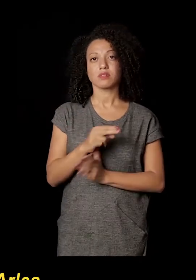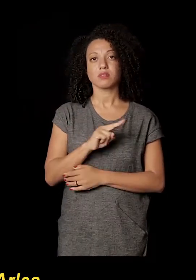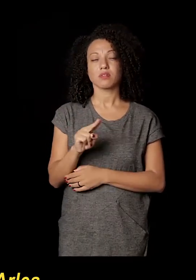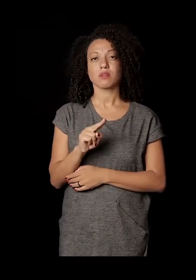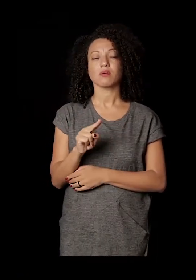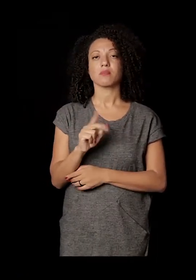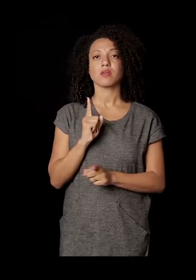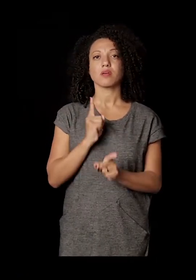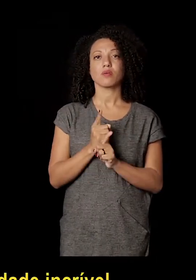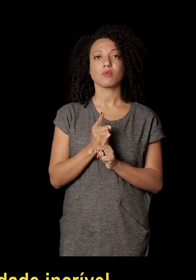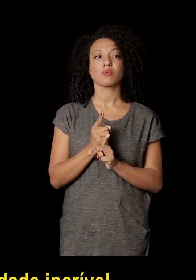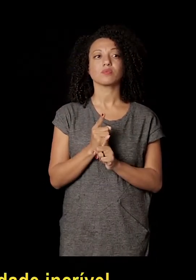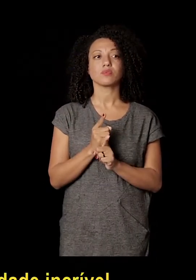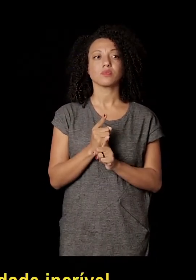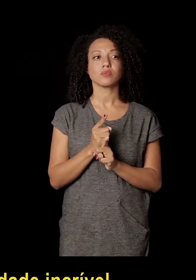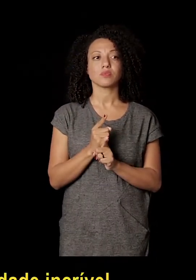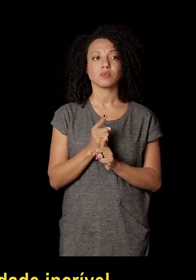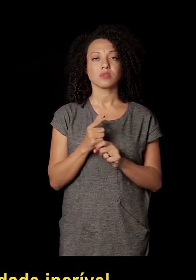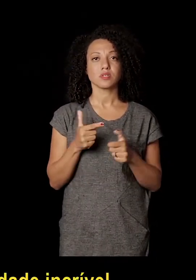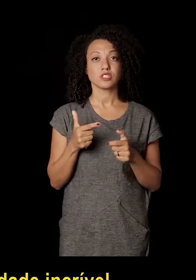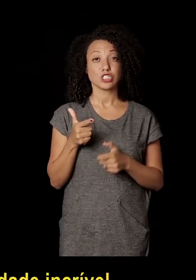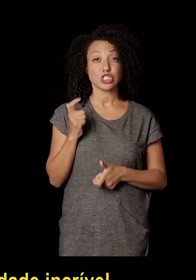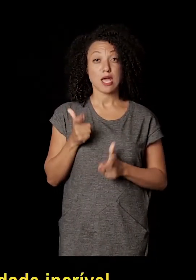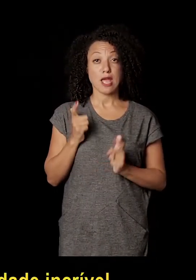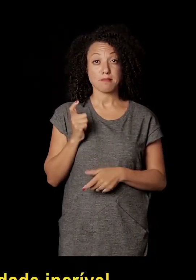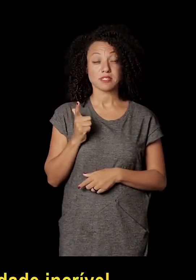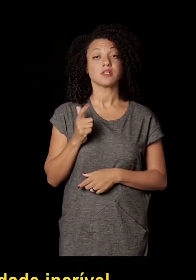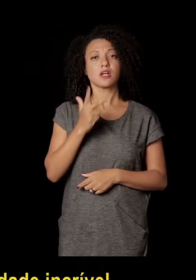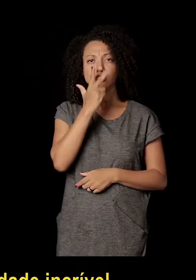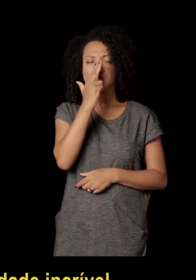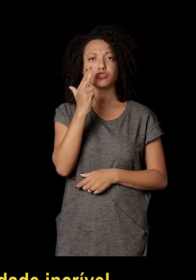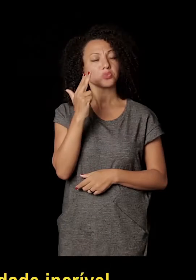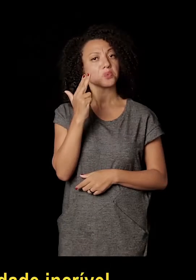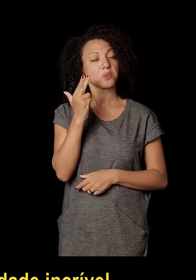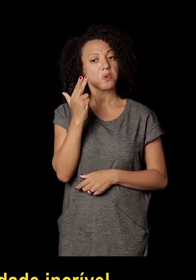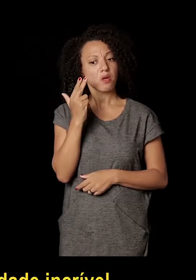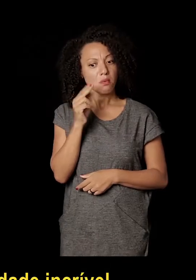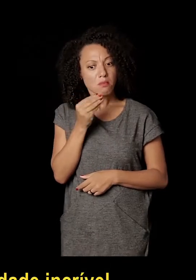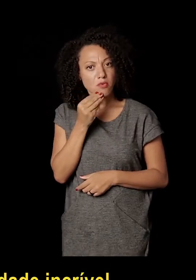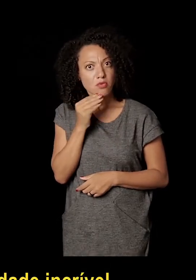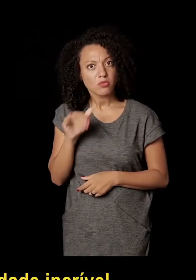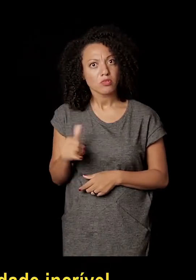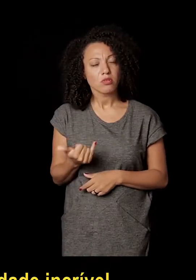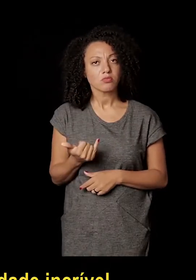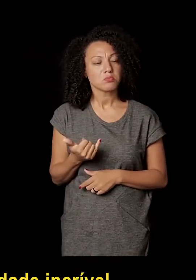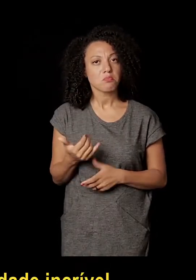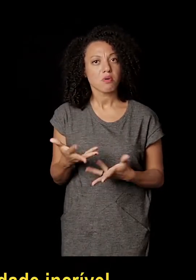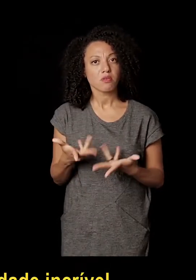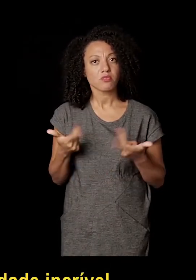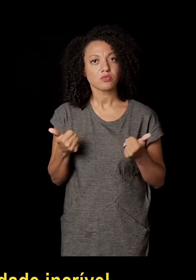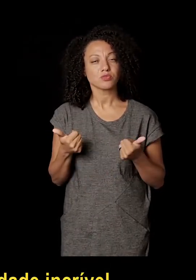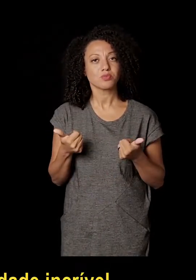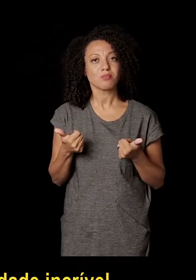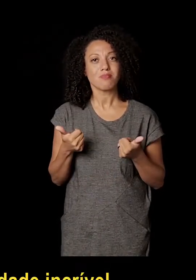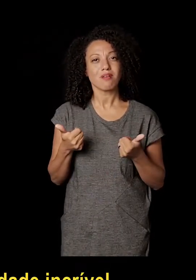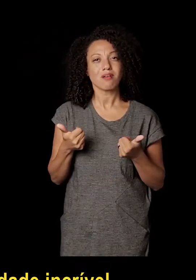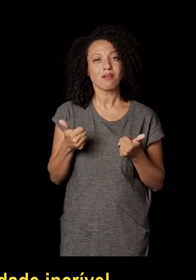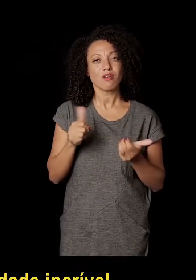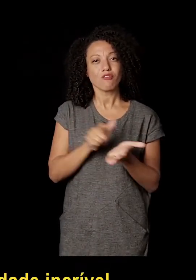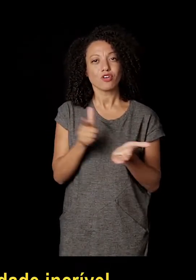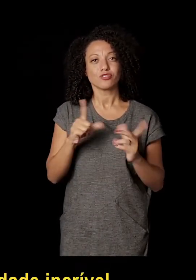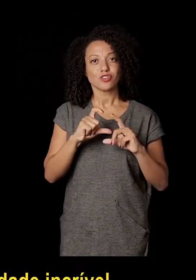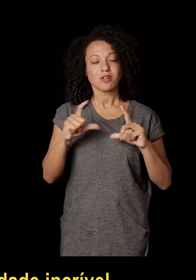d'Arles. And we thought it was an incredible opportunity for opening up the world